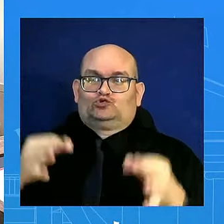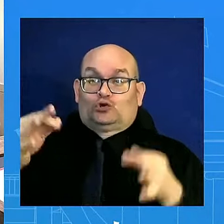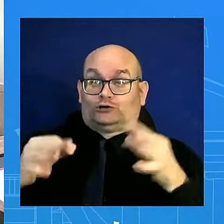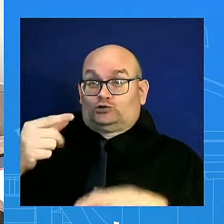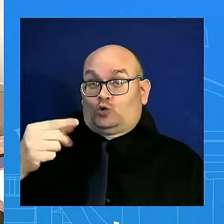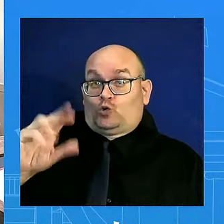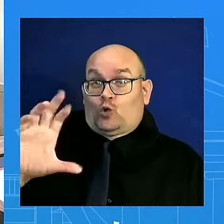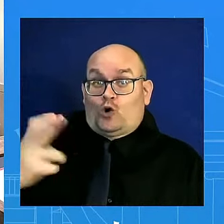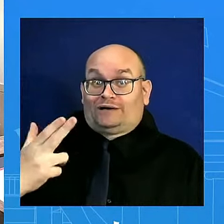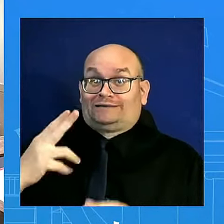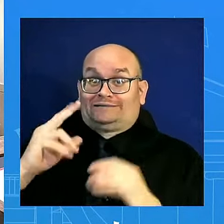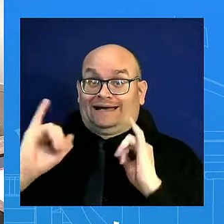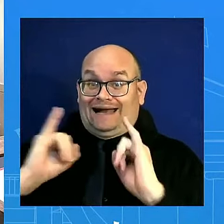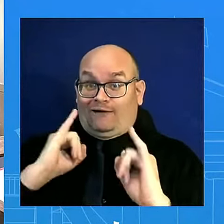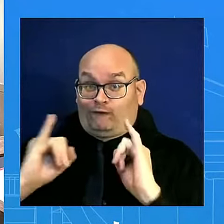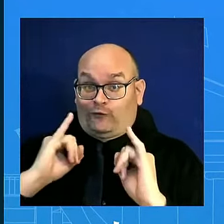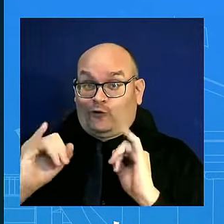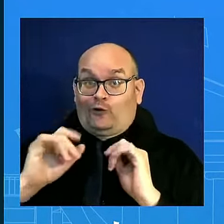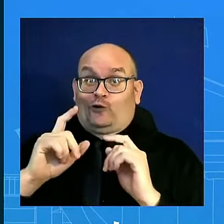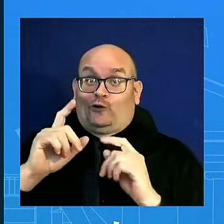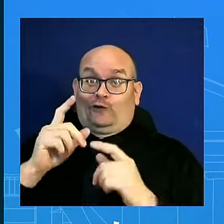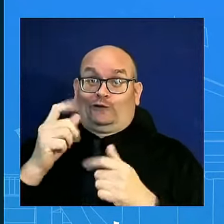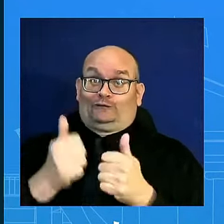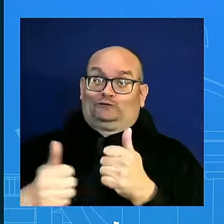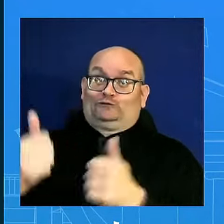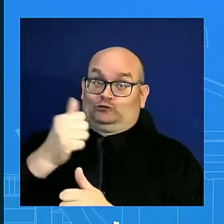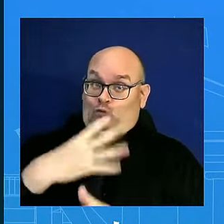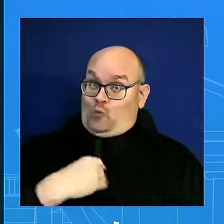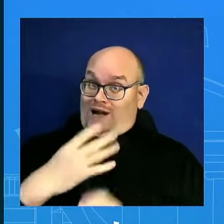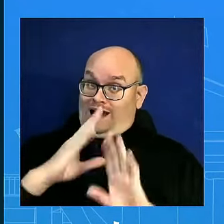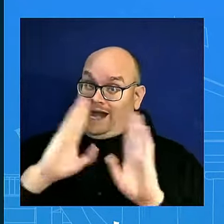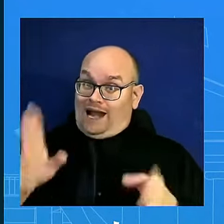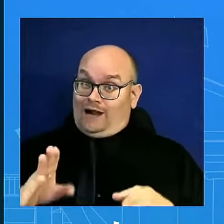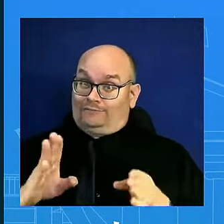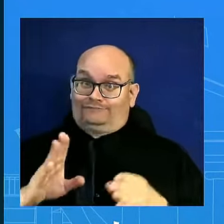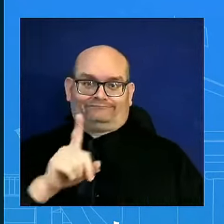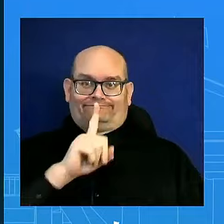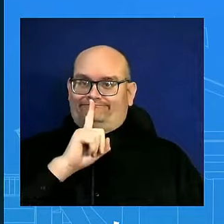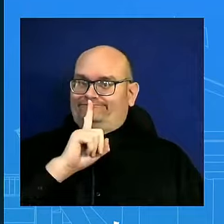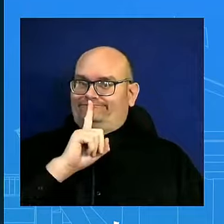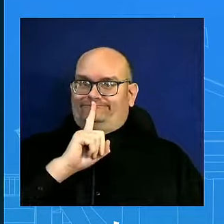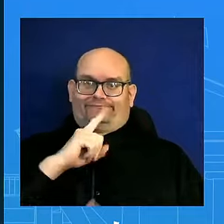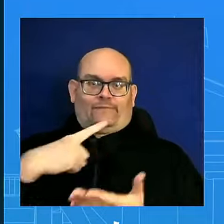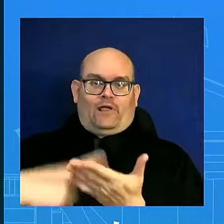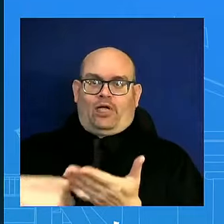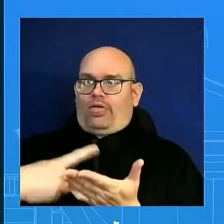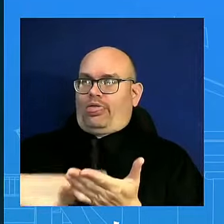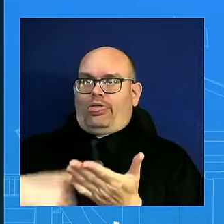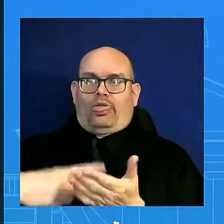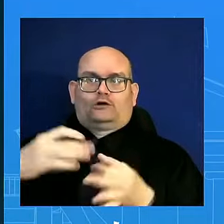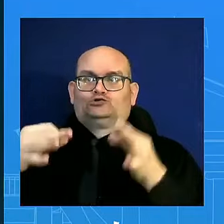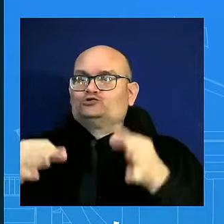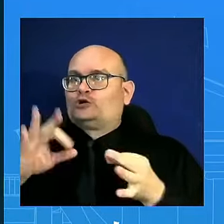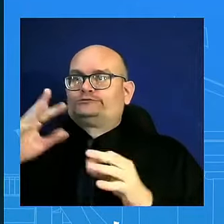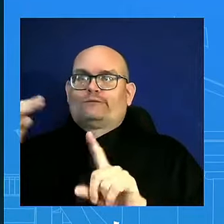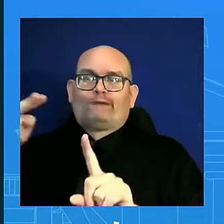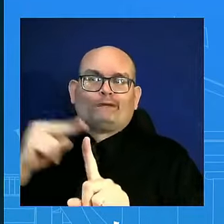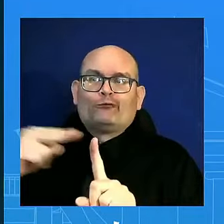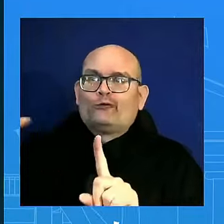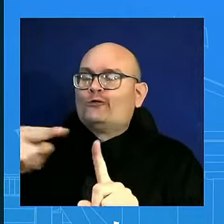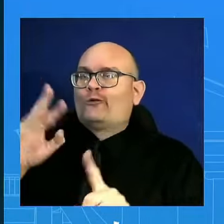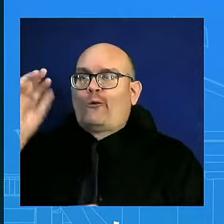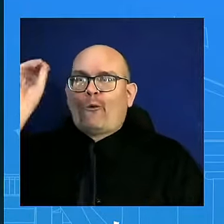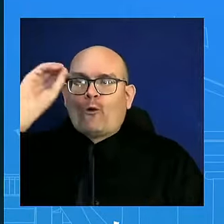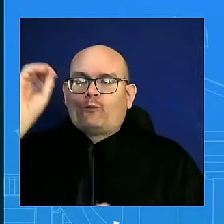of carefulness? Or I'm not going to comment to the justice. The president made himself very clear over a week ago. He went to